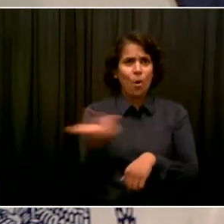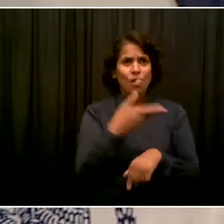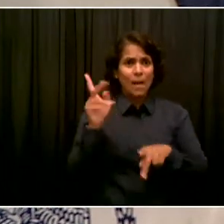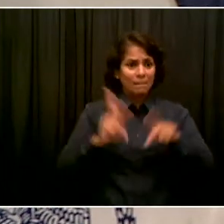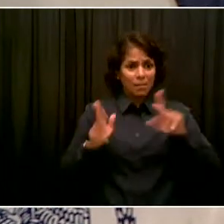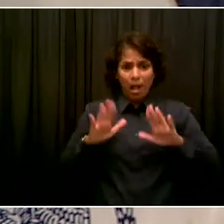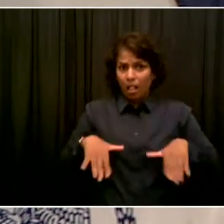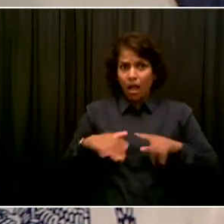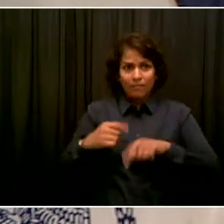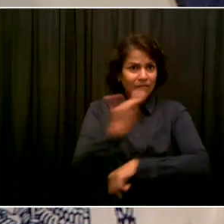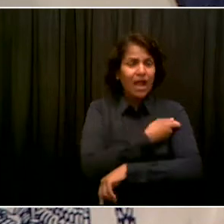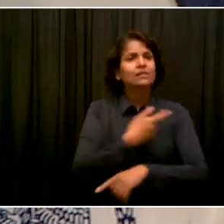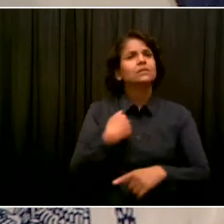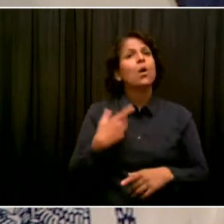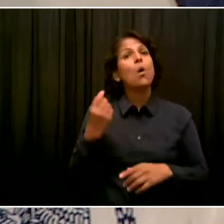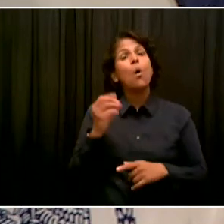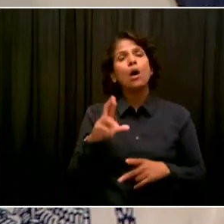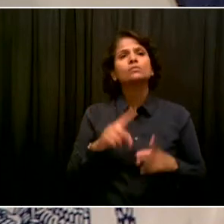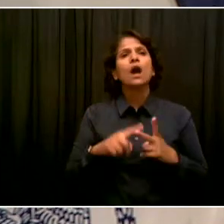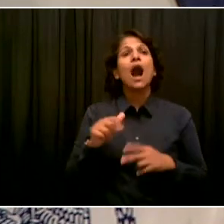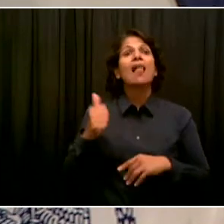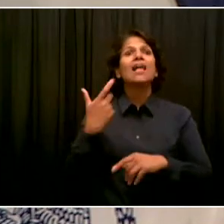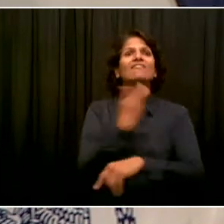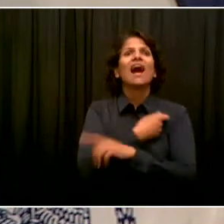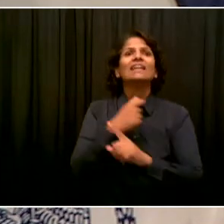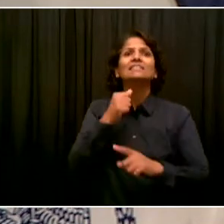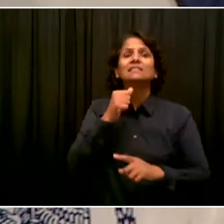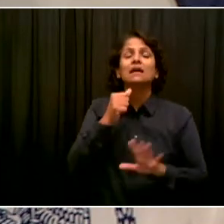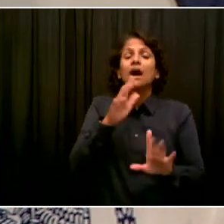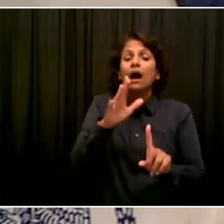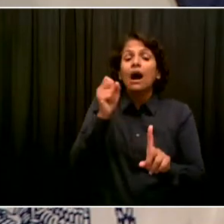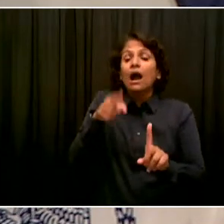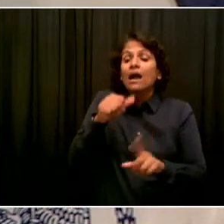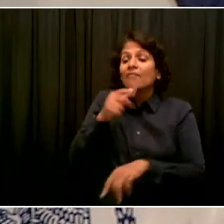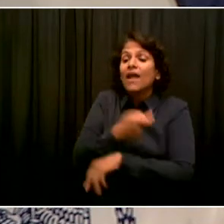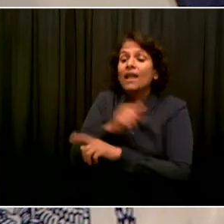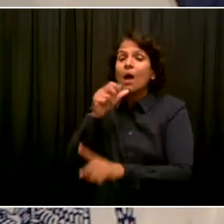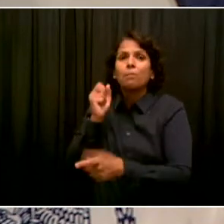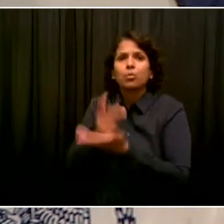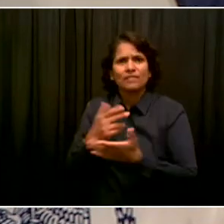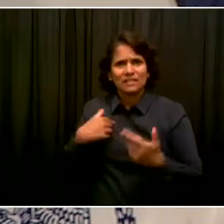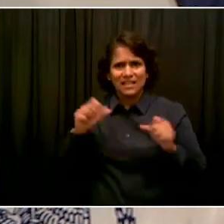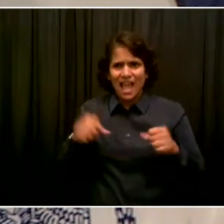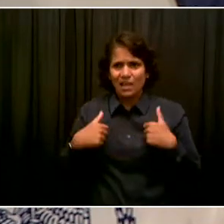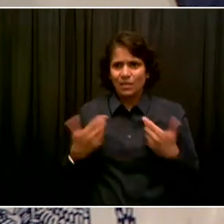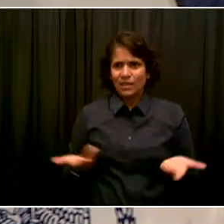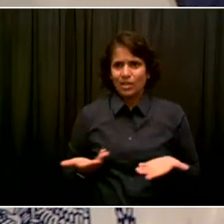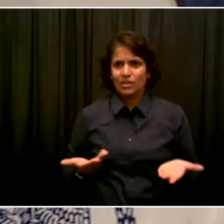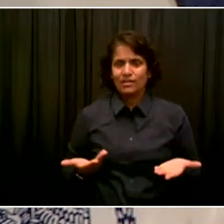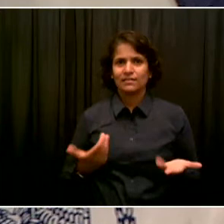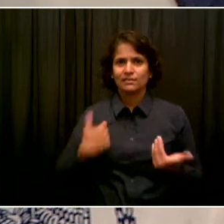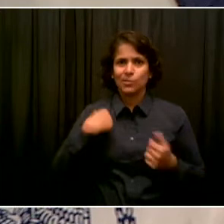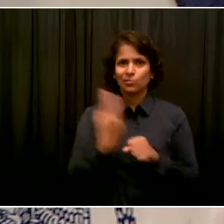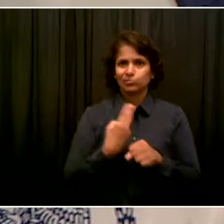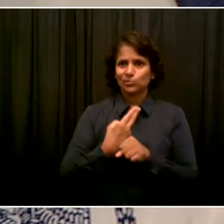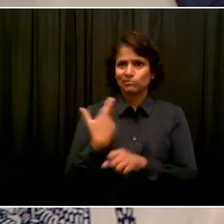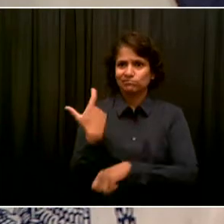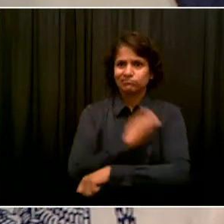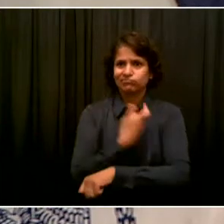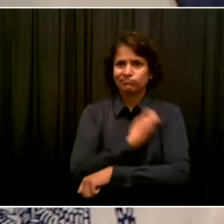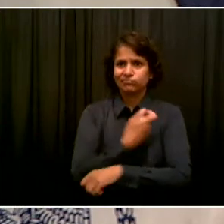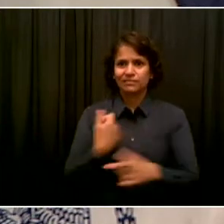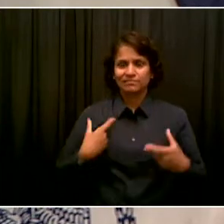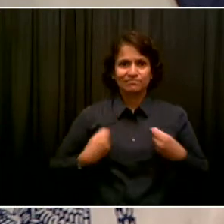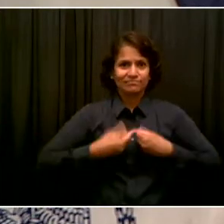a non-approved vaccine can get one of the ones that we're using here that are effective. And I think, to